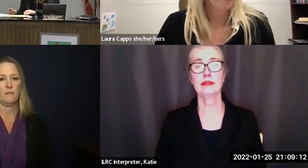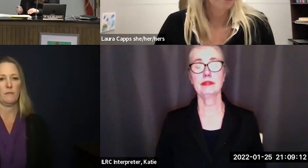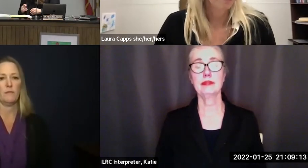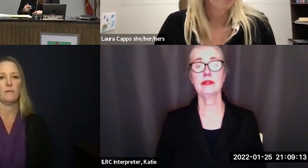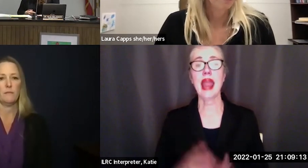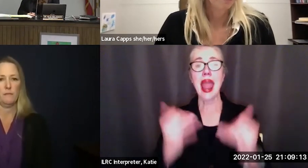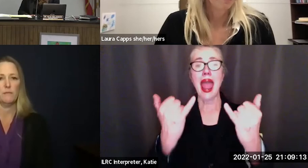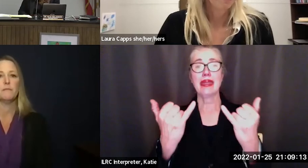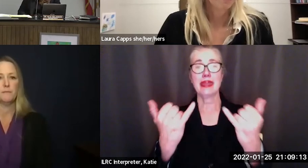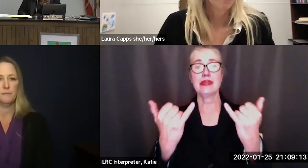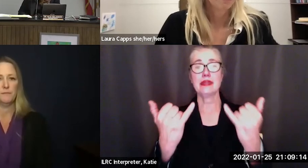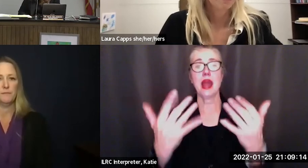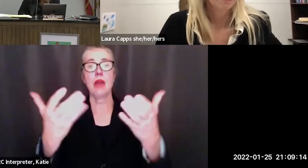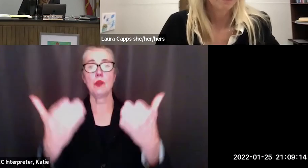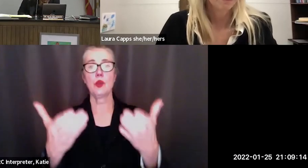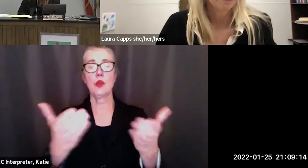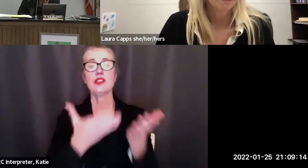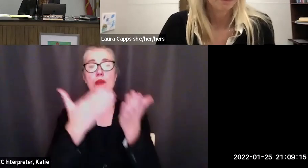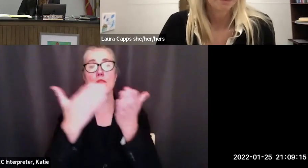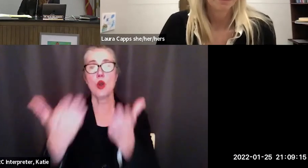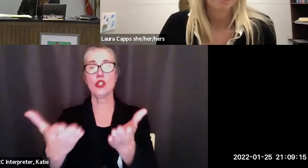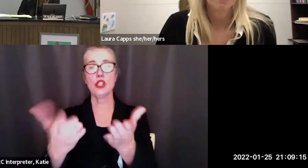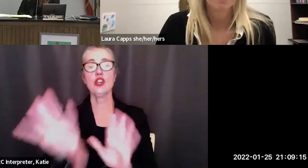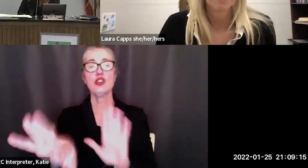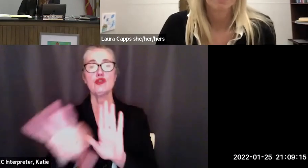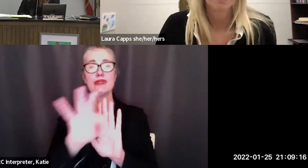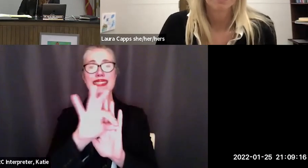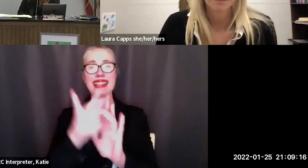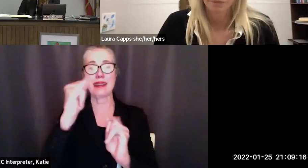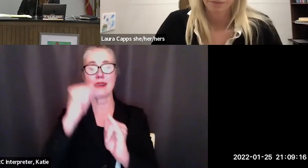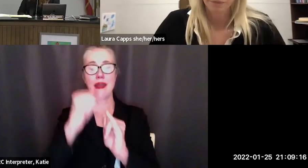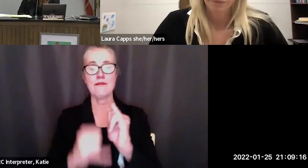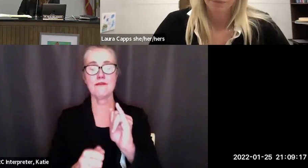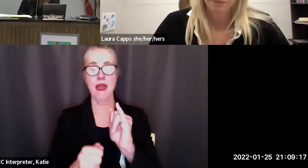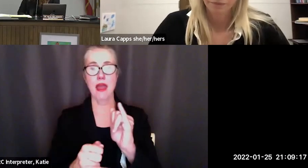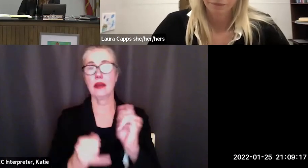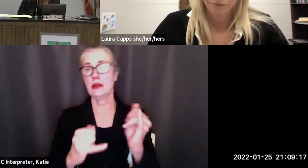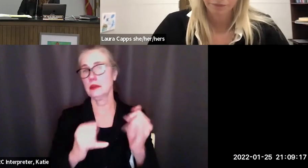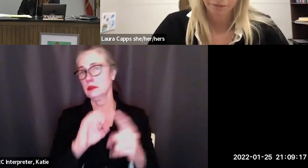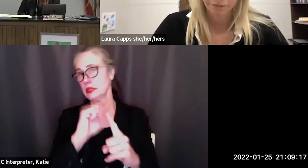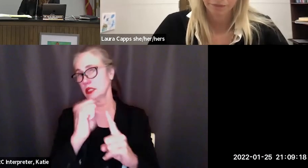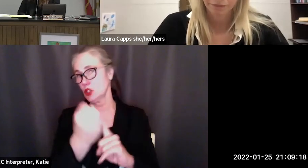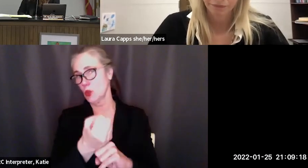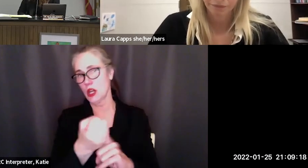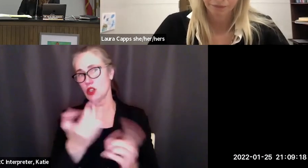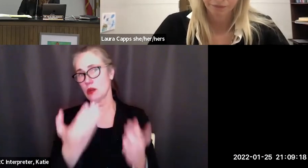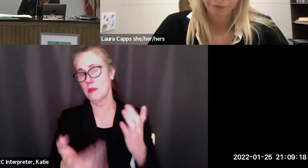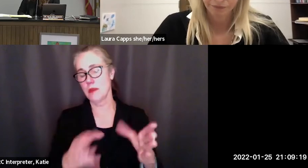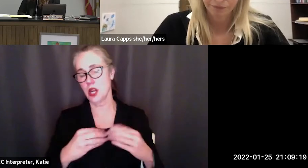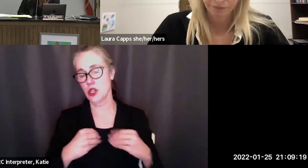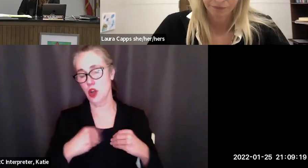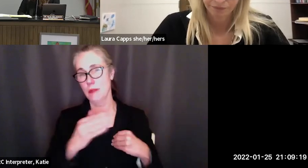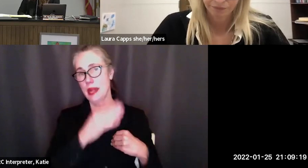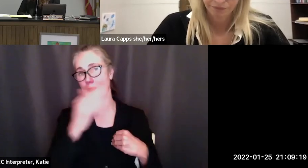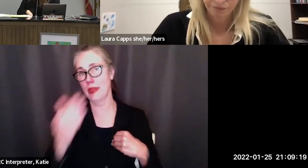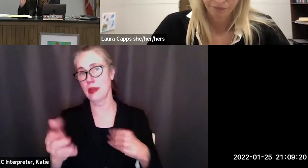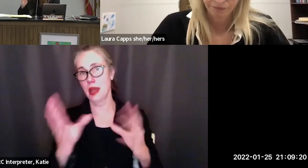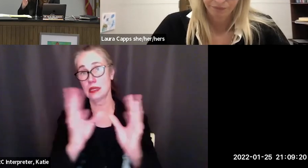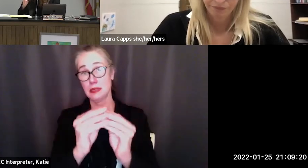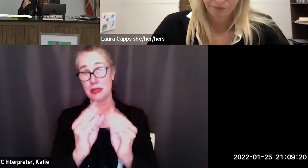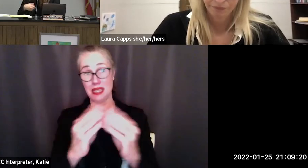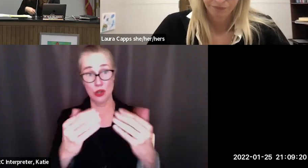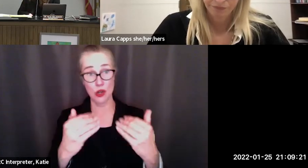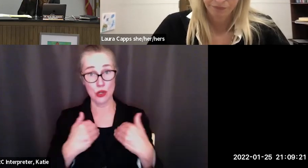motion to select a final scenario for adoption at our next meeting do i have a motion